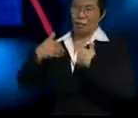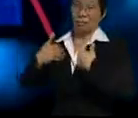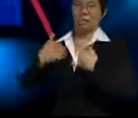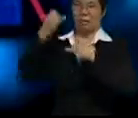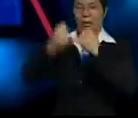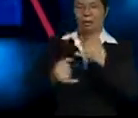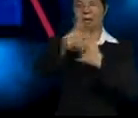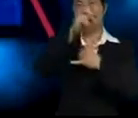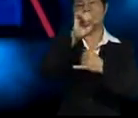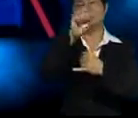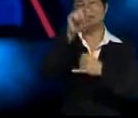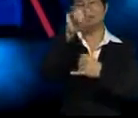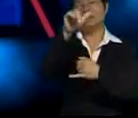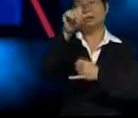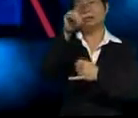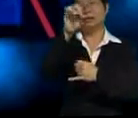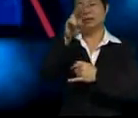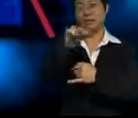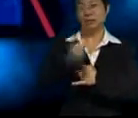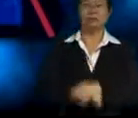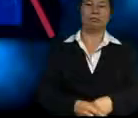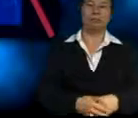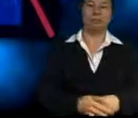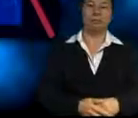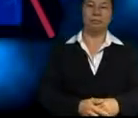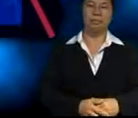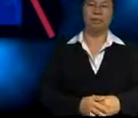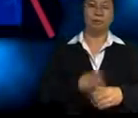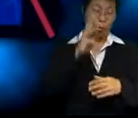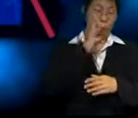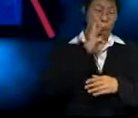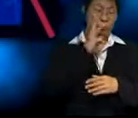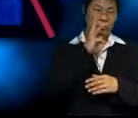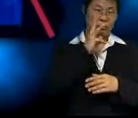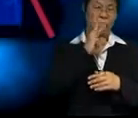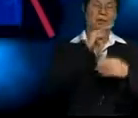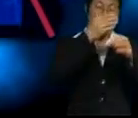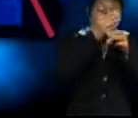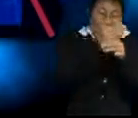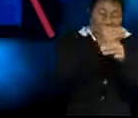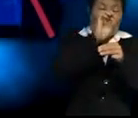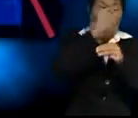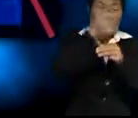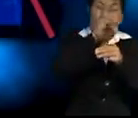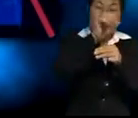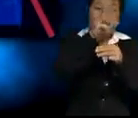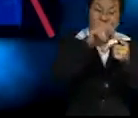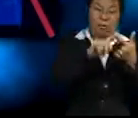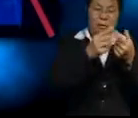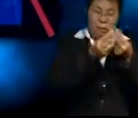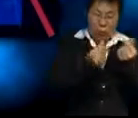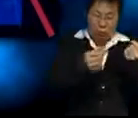Lastly, distillation. Water from distillation is free from microorganisms,